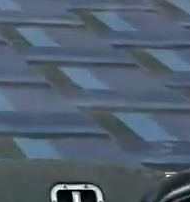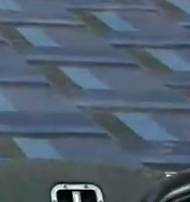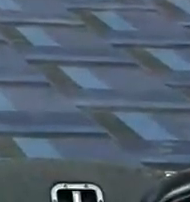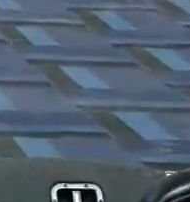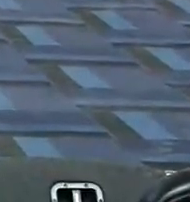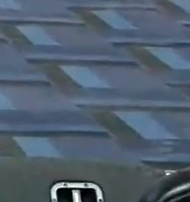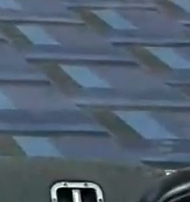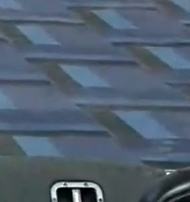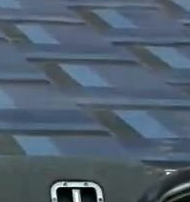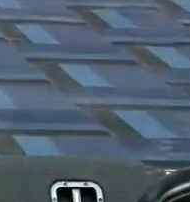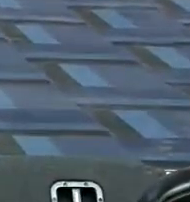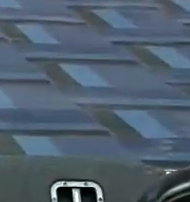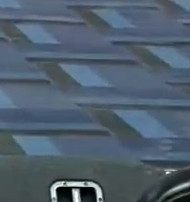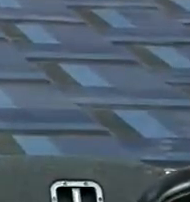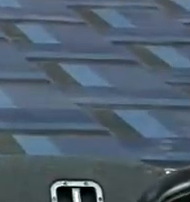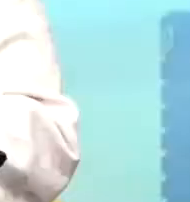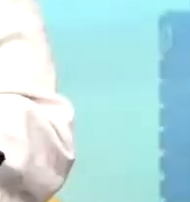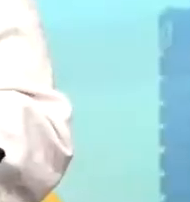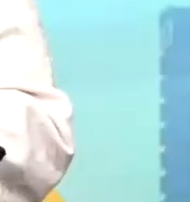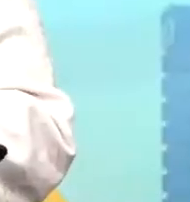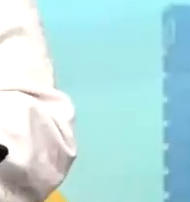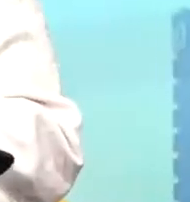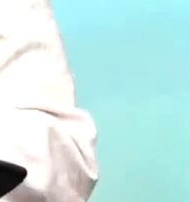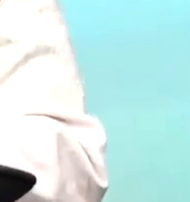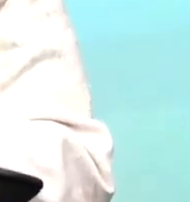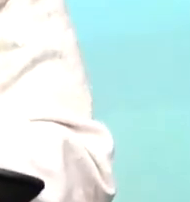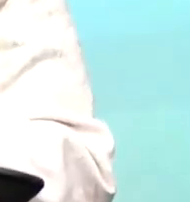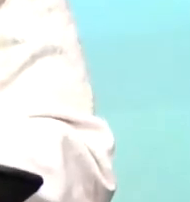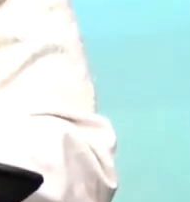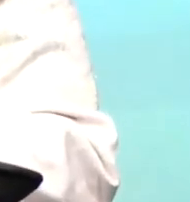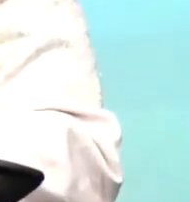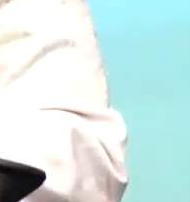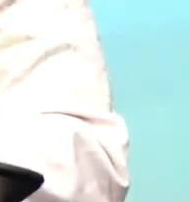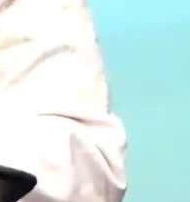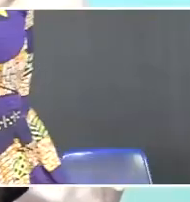Happy Sabbath. Happy Sabbath.